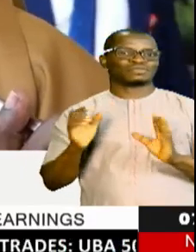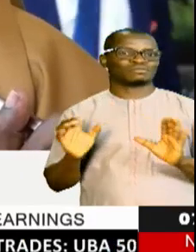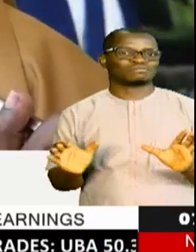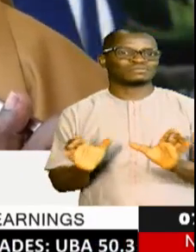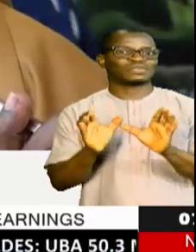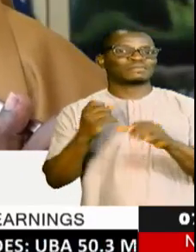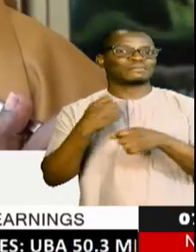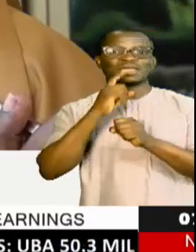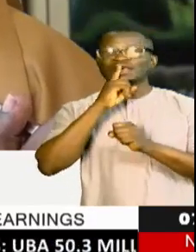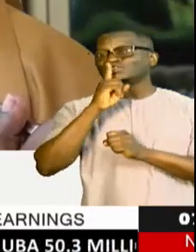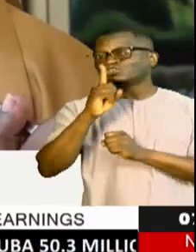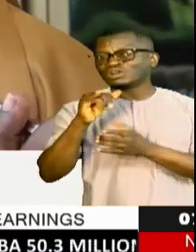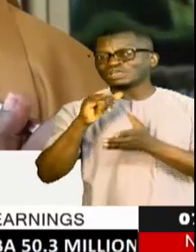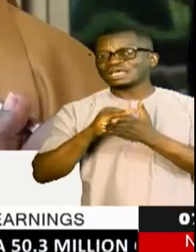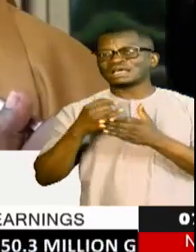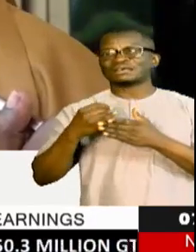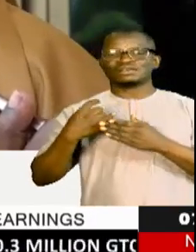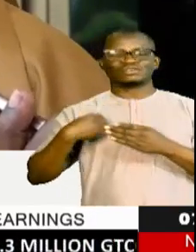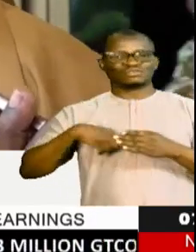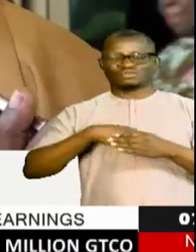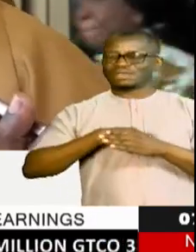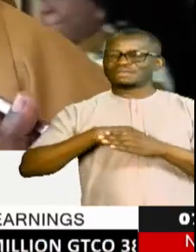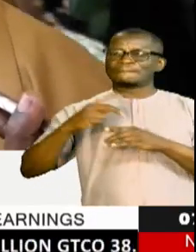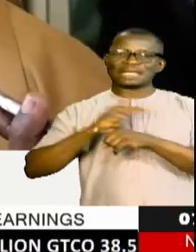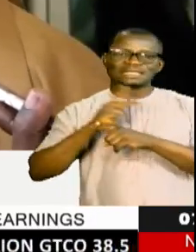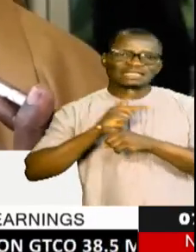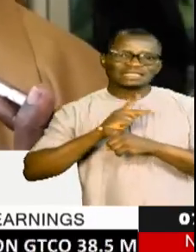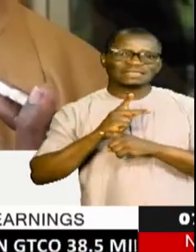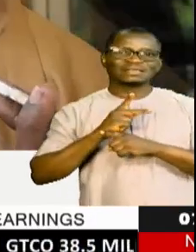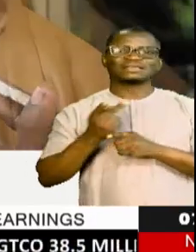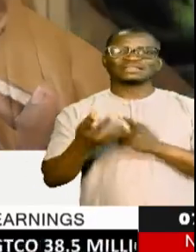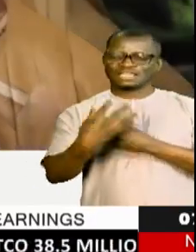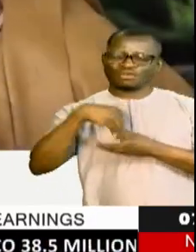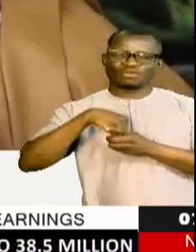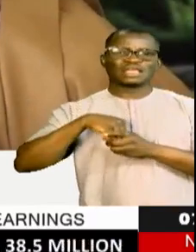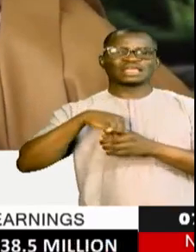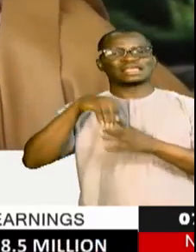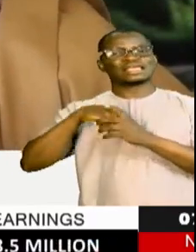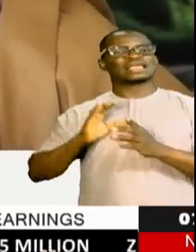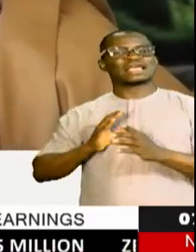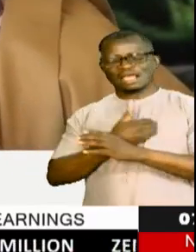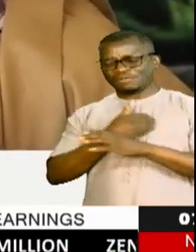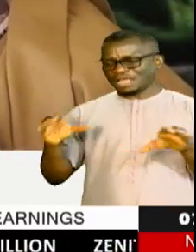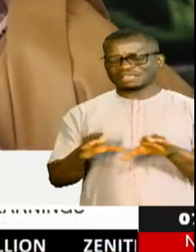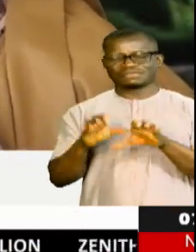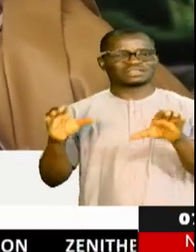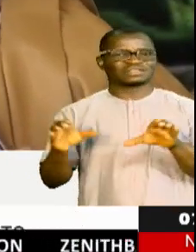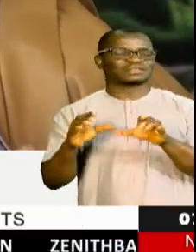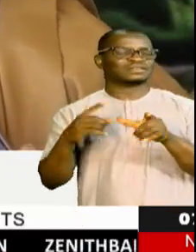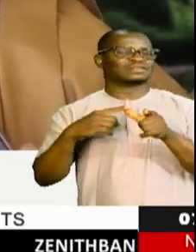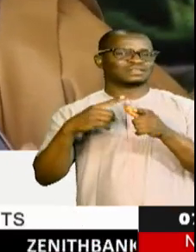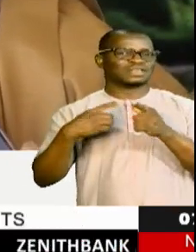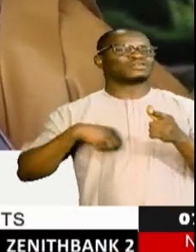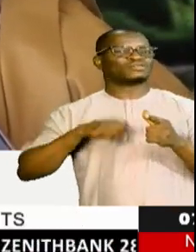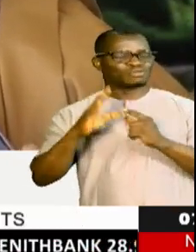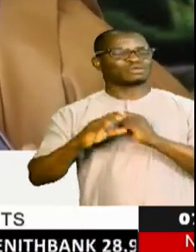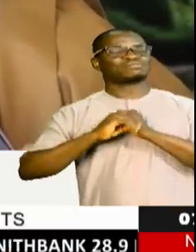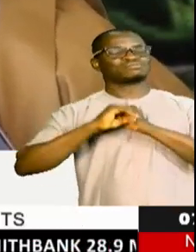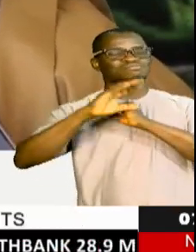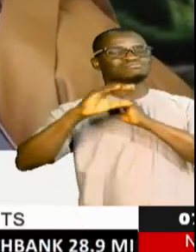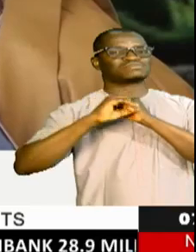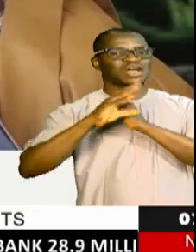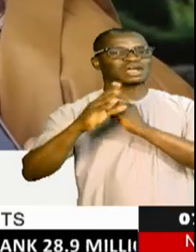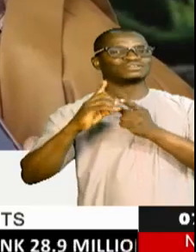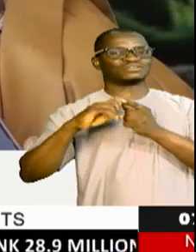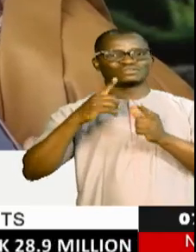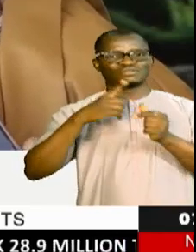going to make sure it's institutionalized. We are mainstreaming it into our operations. I'm basically here to speak to the